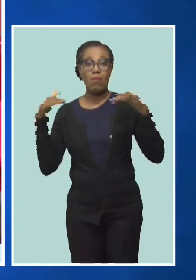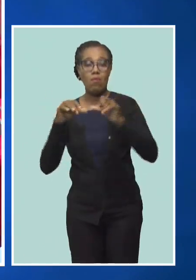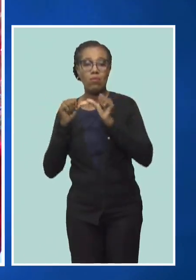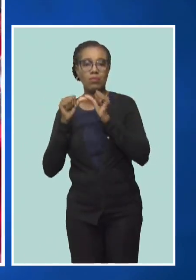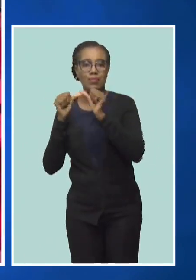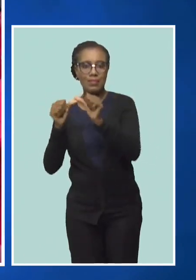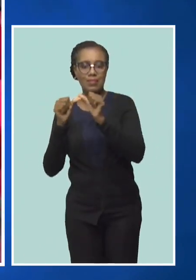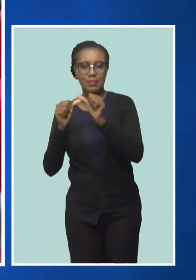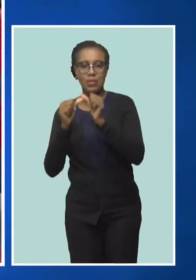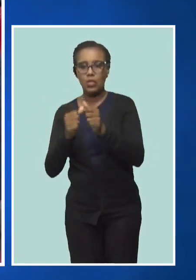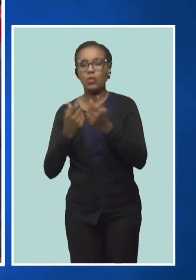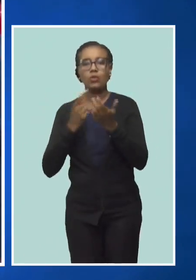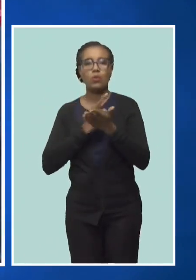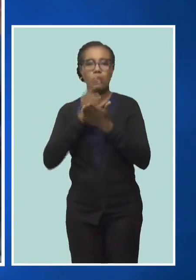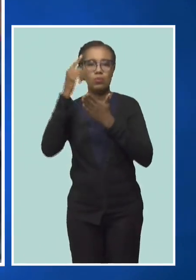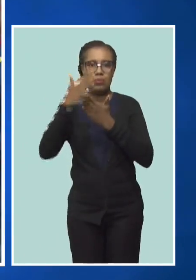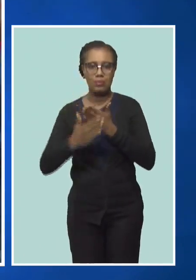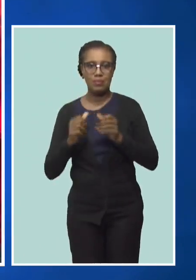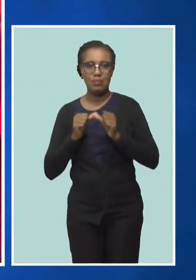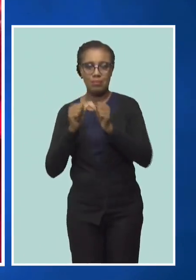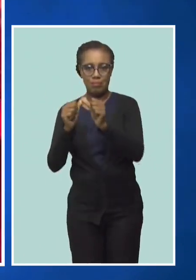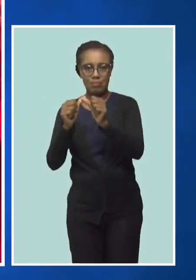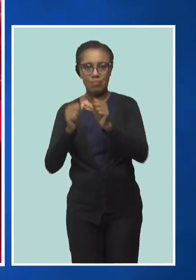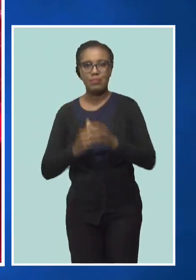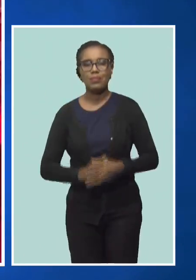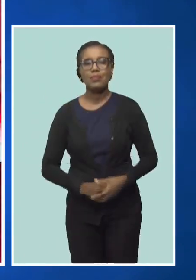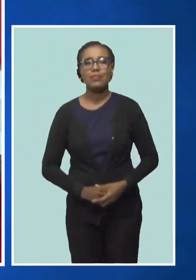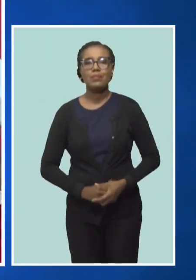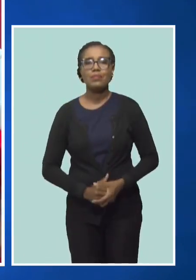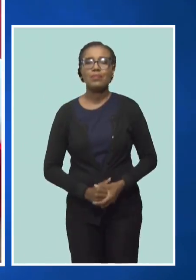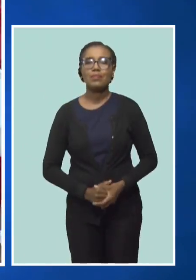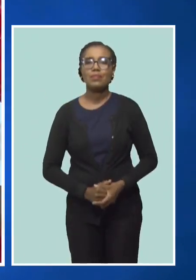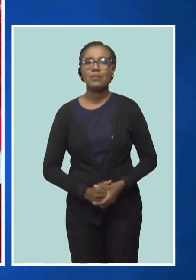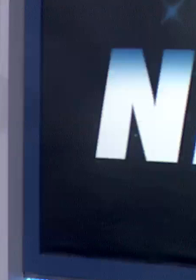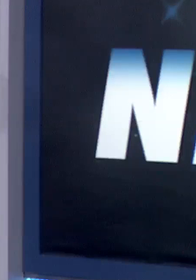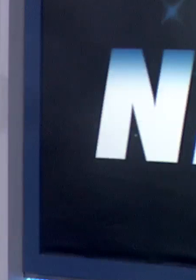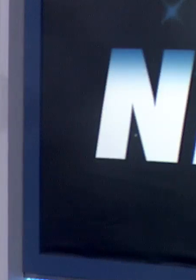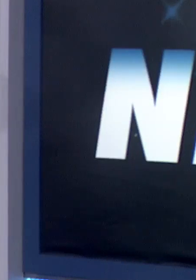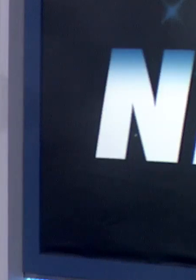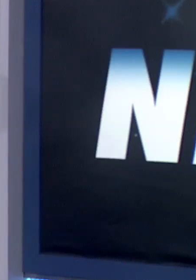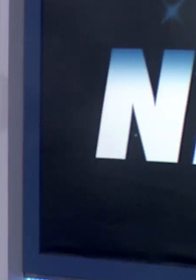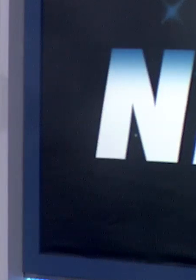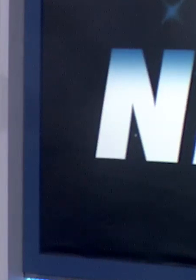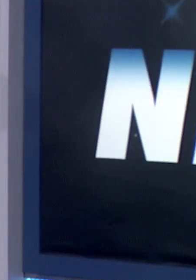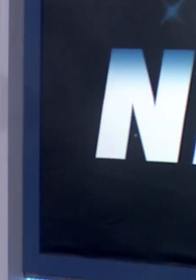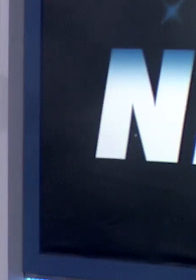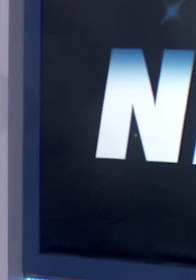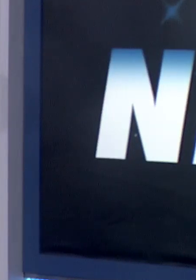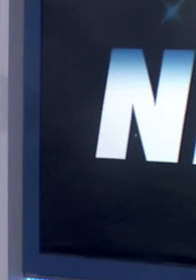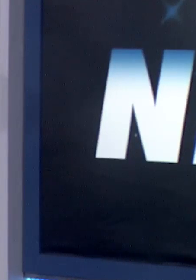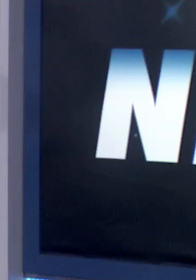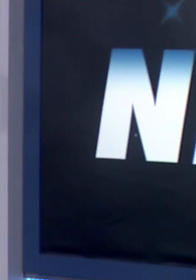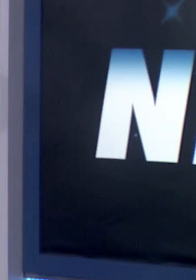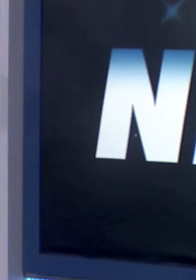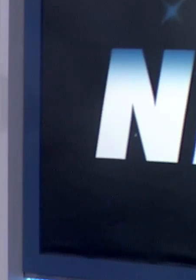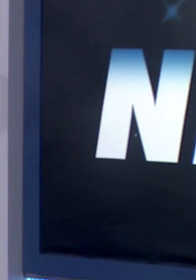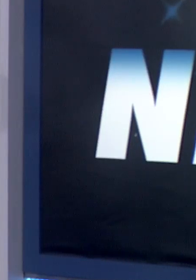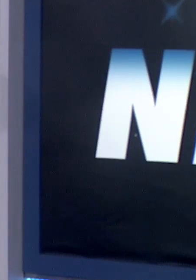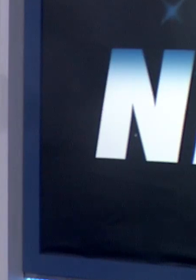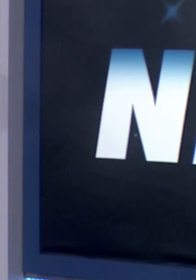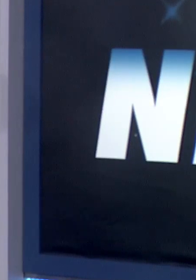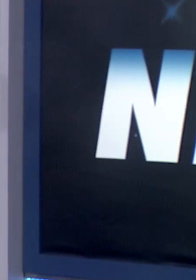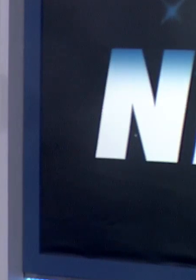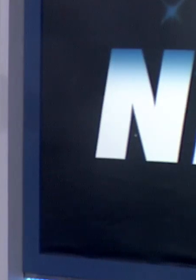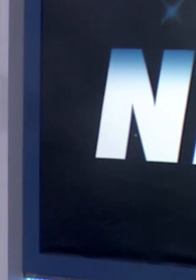continues throughout the weekend. Esther Henry, CBC News. Coming up, UEK Phil